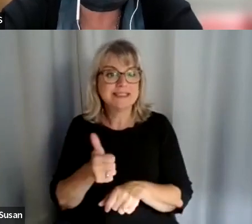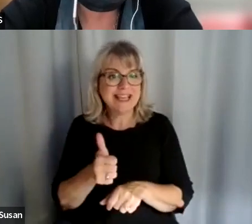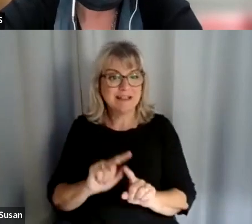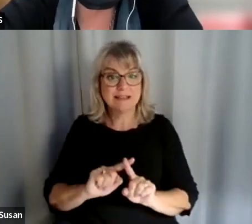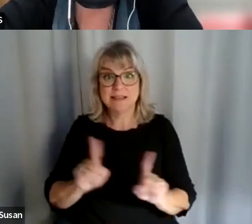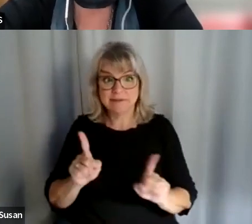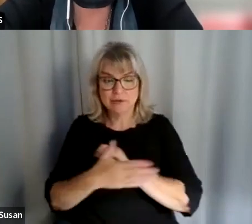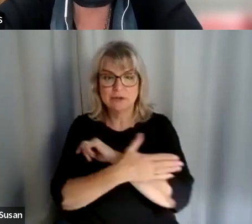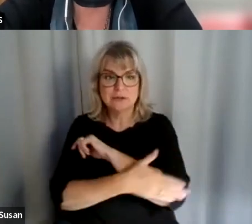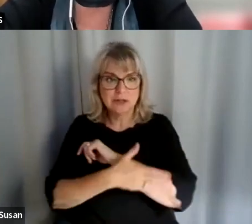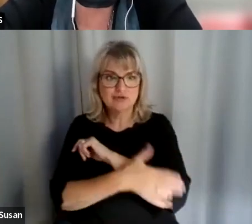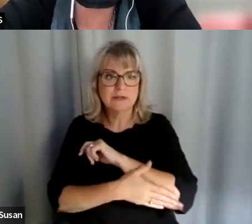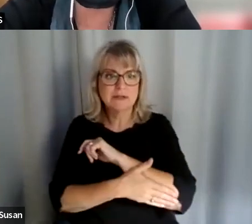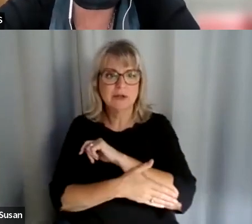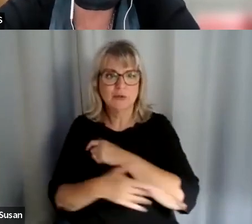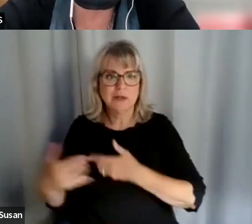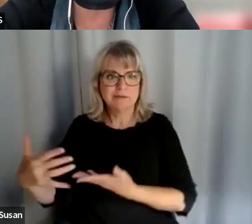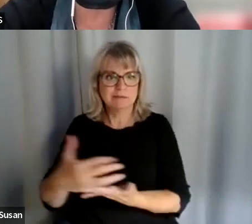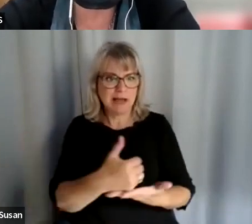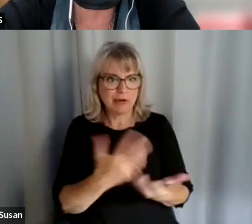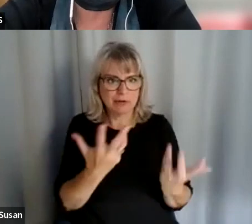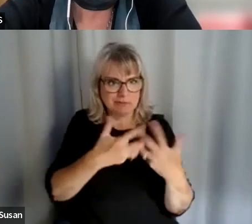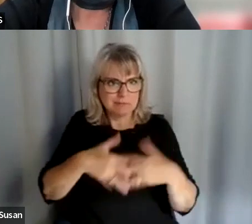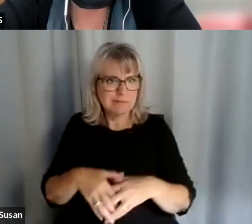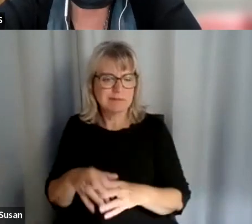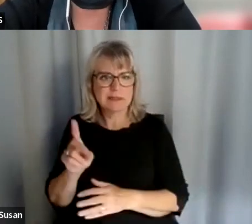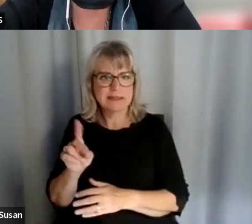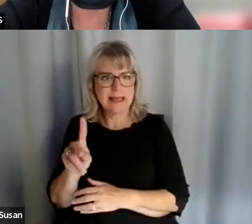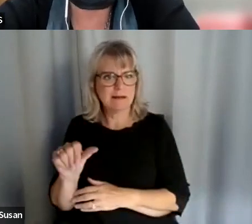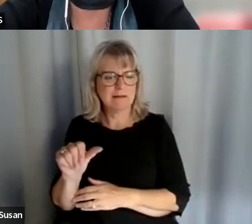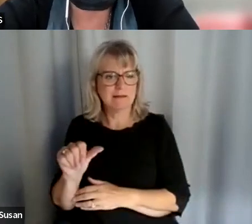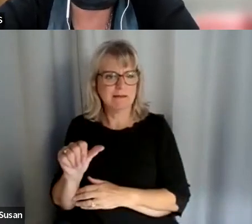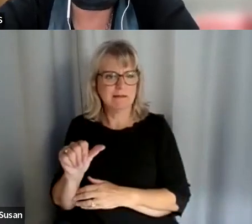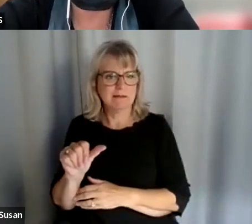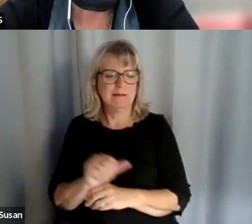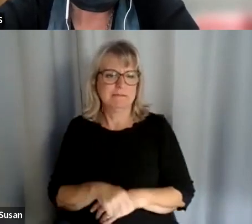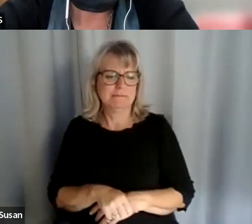countries. And we have aggregated data that we can pull together to really look at